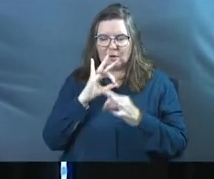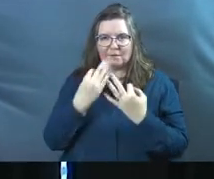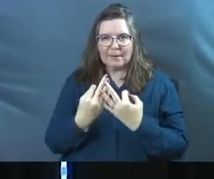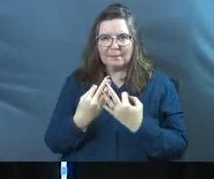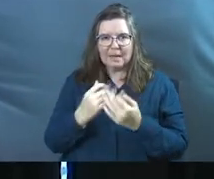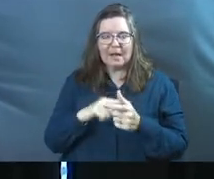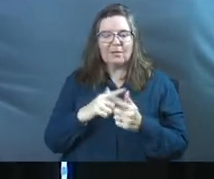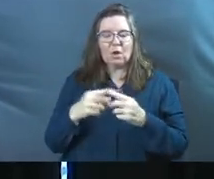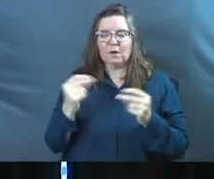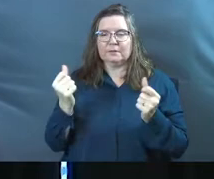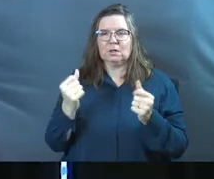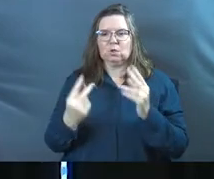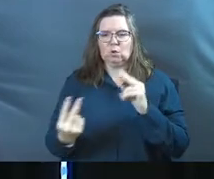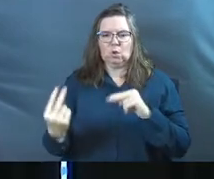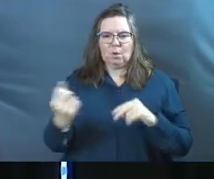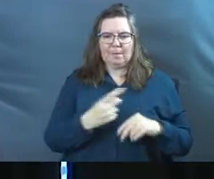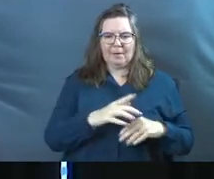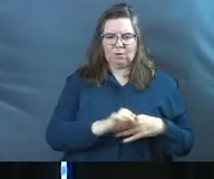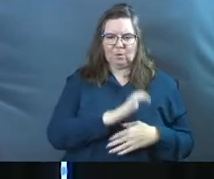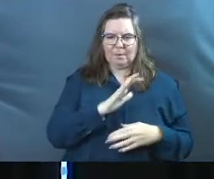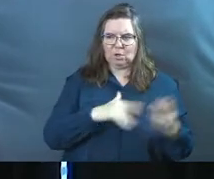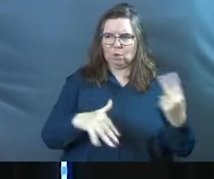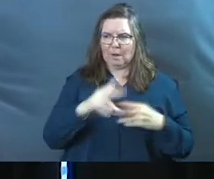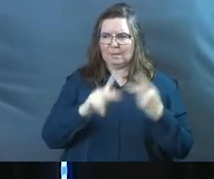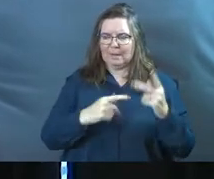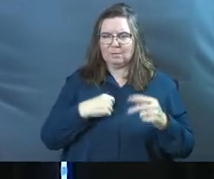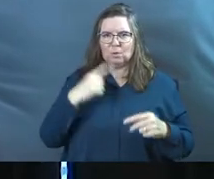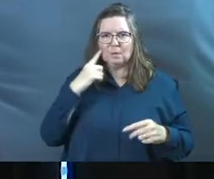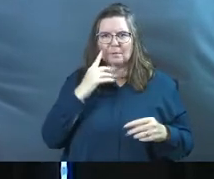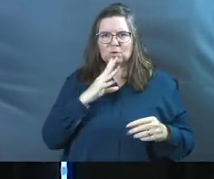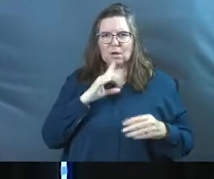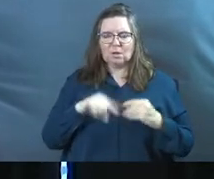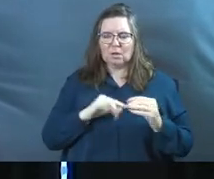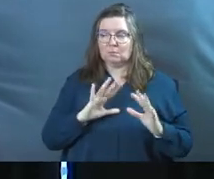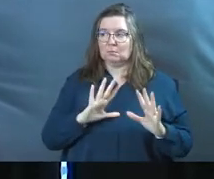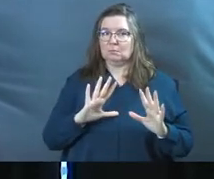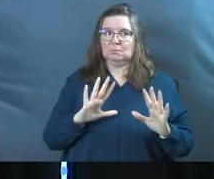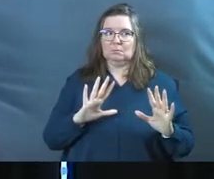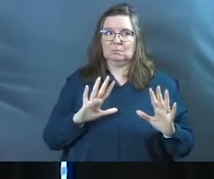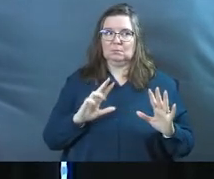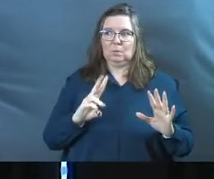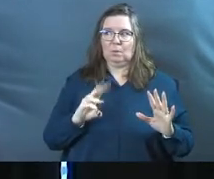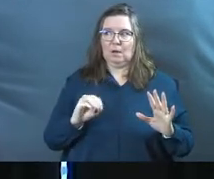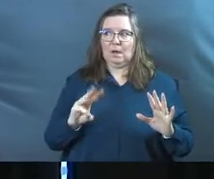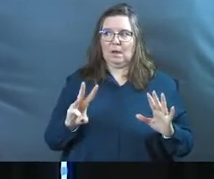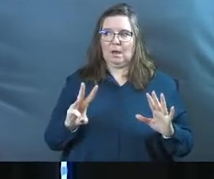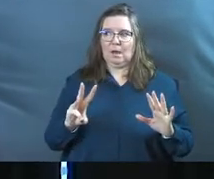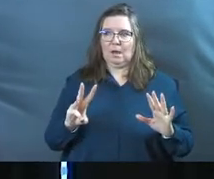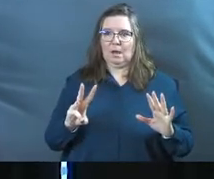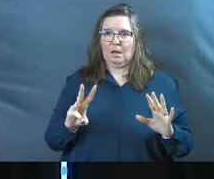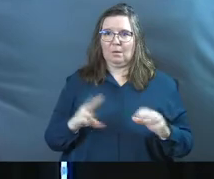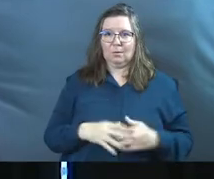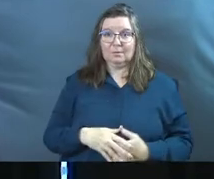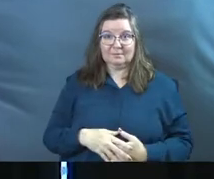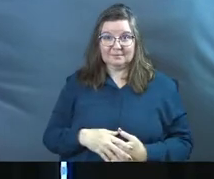your family, and then all of a sudden you go back for Christmas and you're around people and you hear them talking, and you're like, wow,